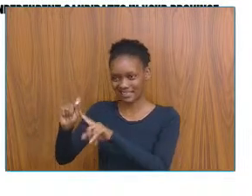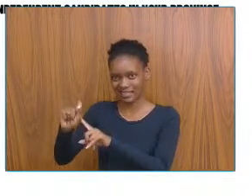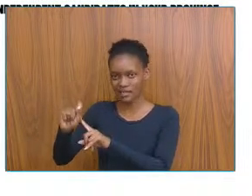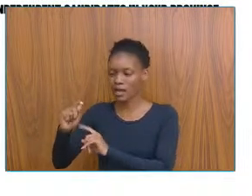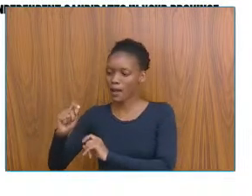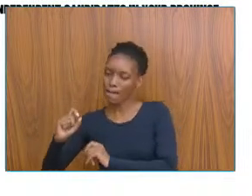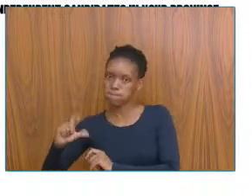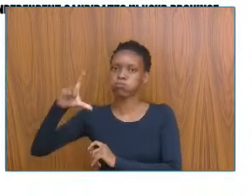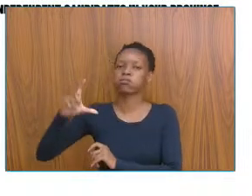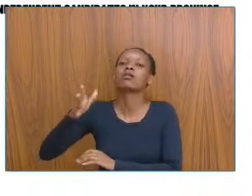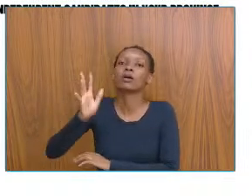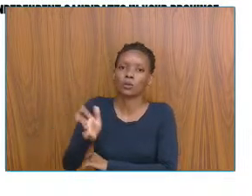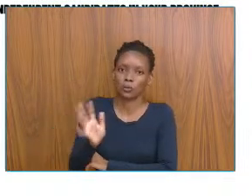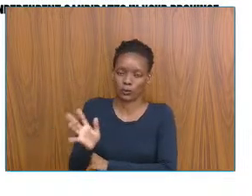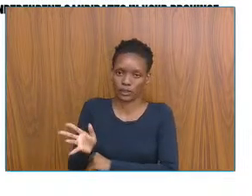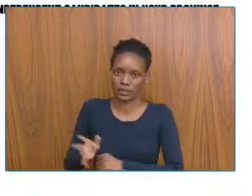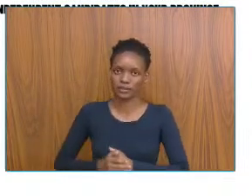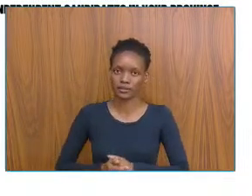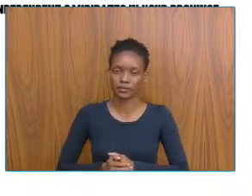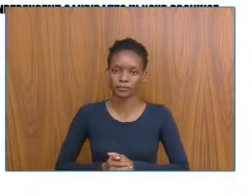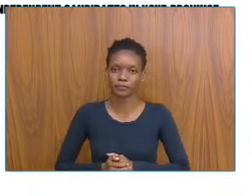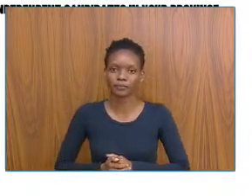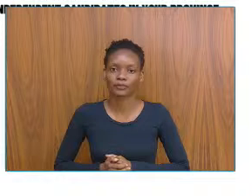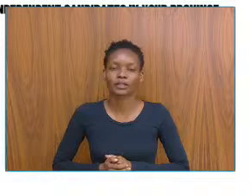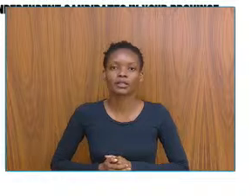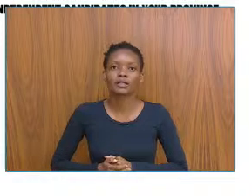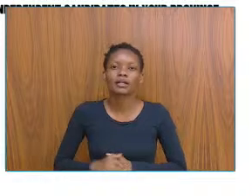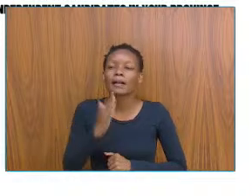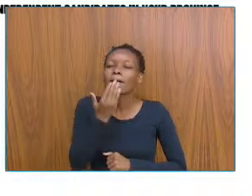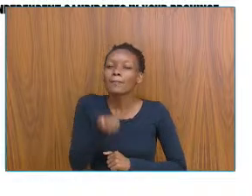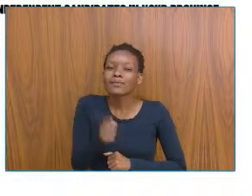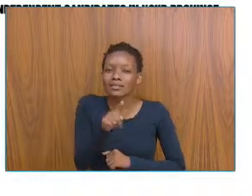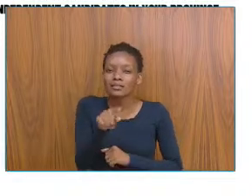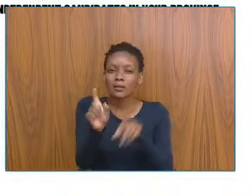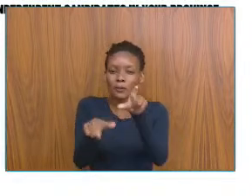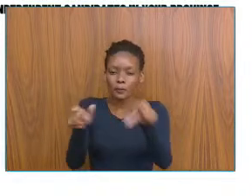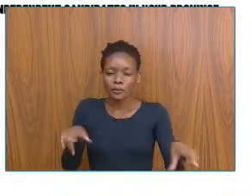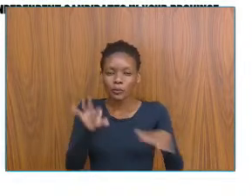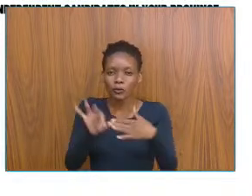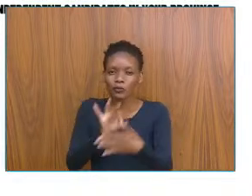The Commission urges voters to carefully review and mark